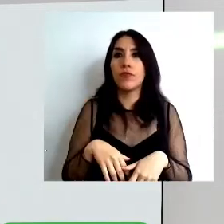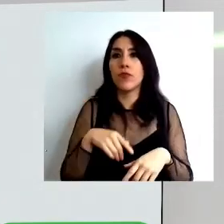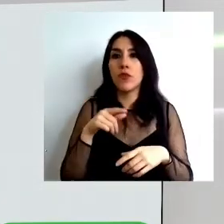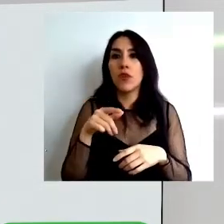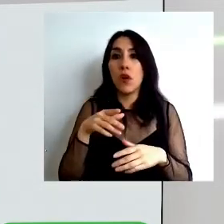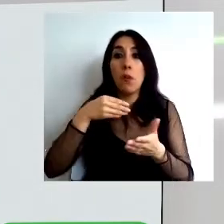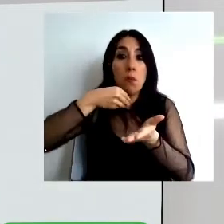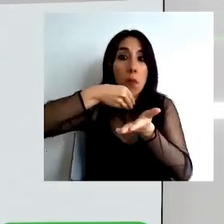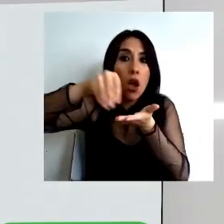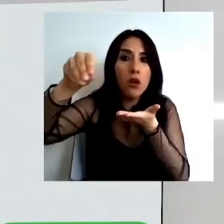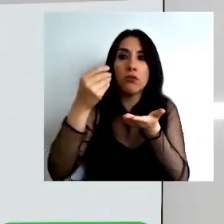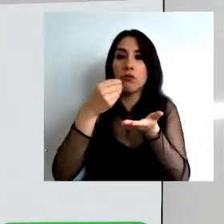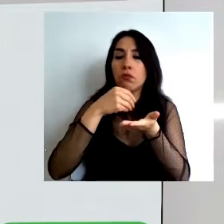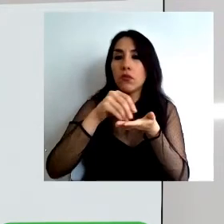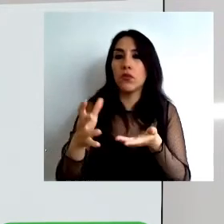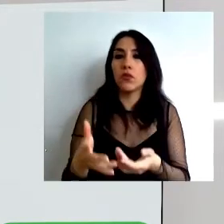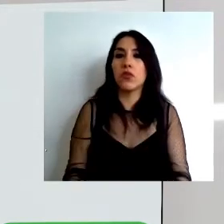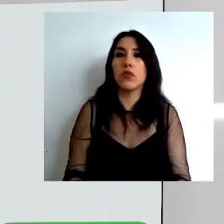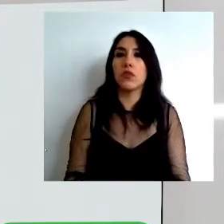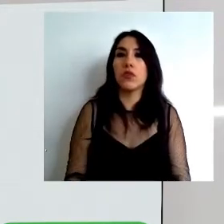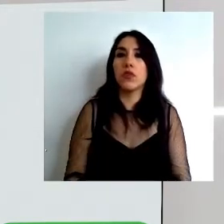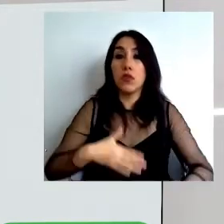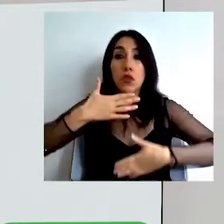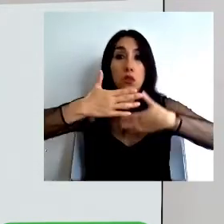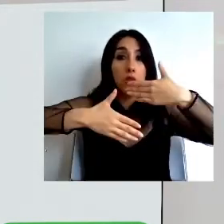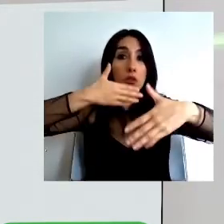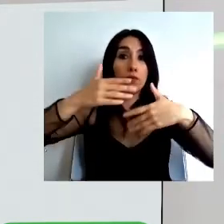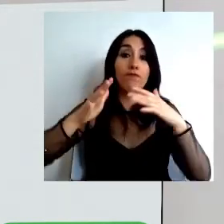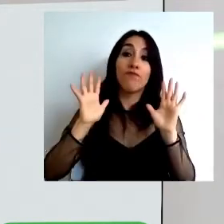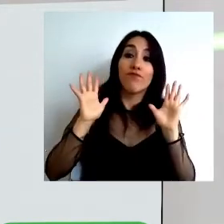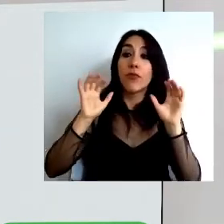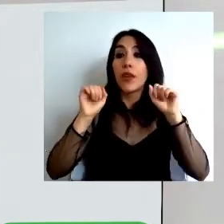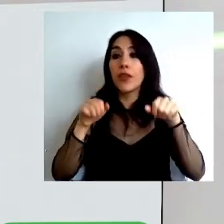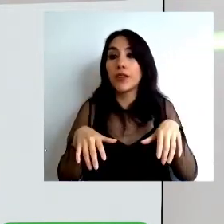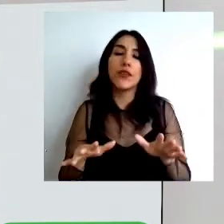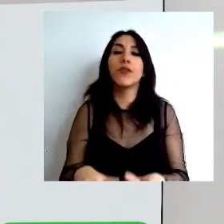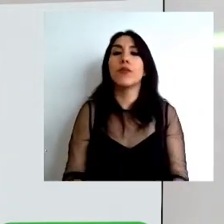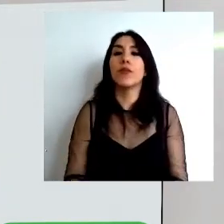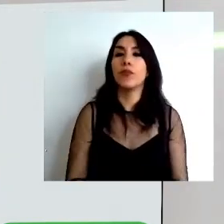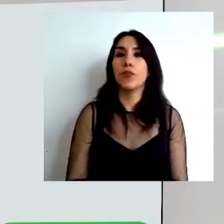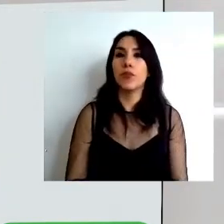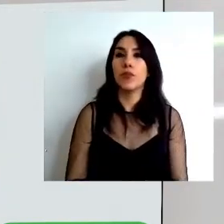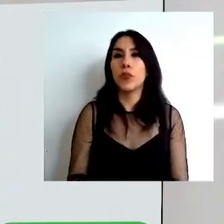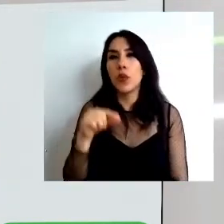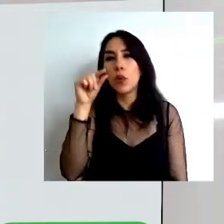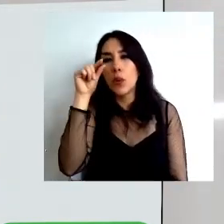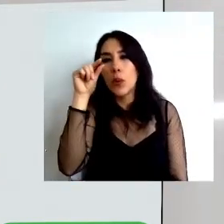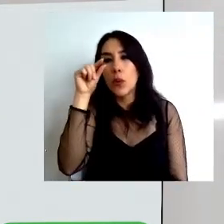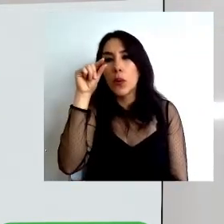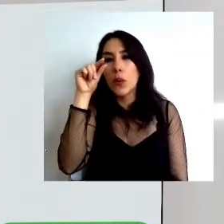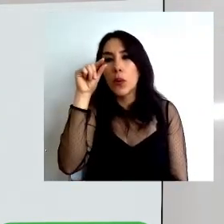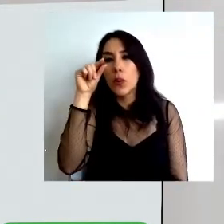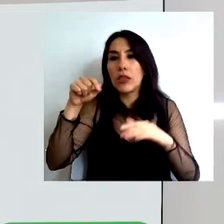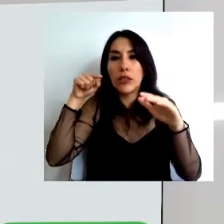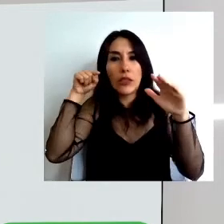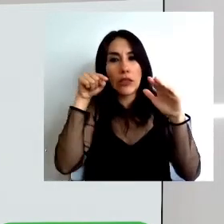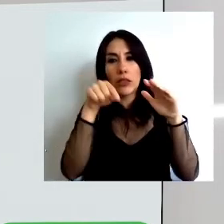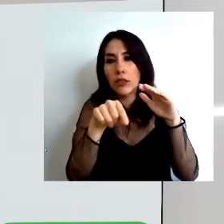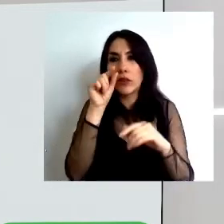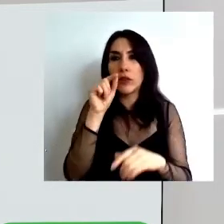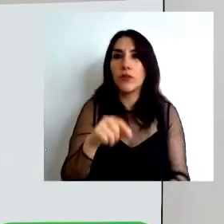be faster and exponential. And in the middle, we have so-called affiliation models, which